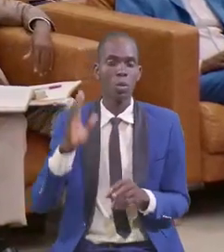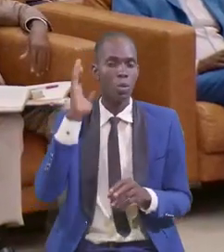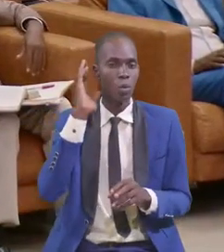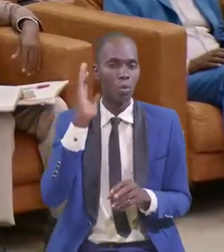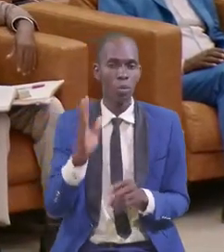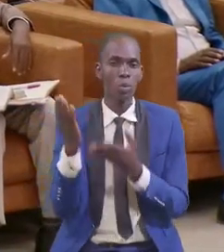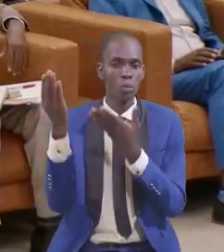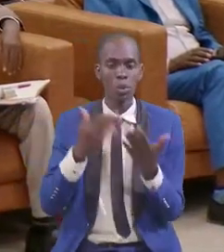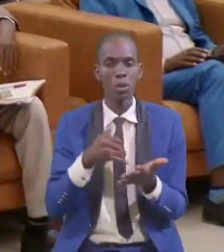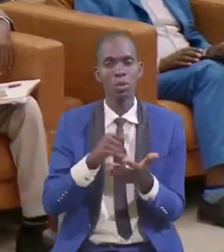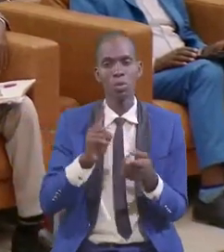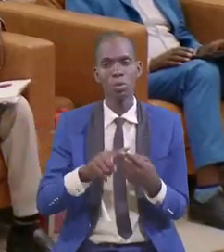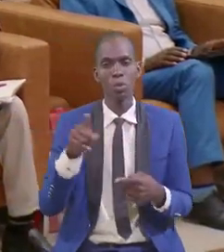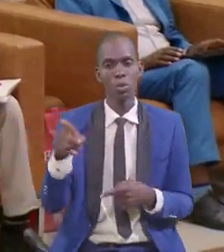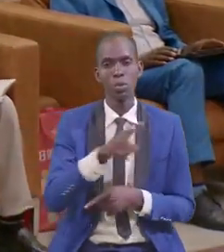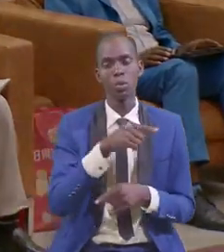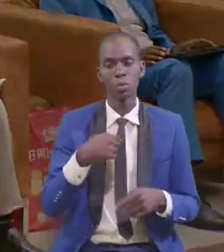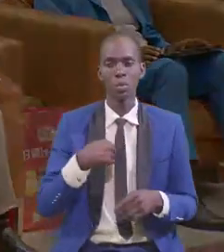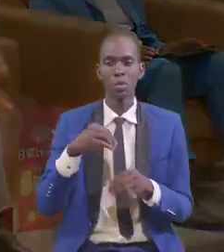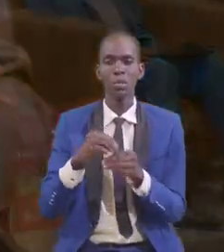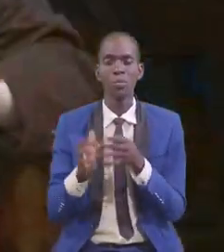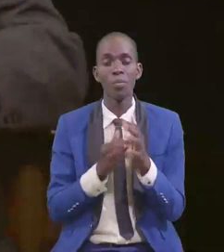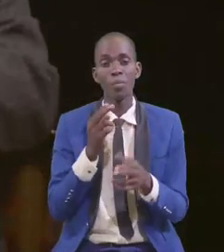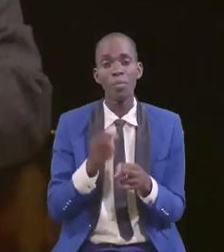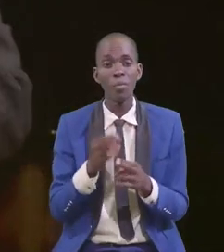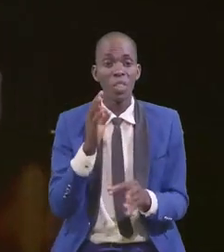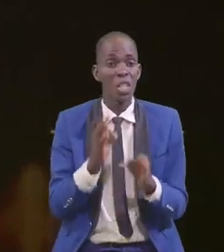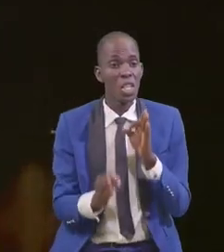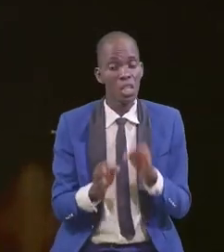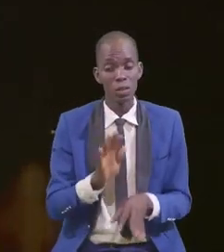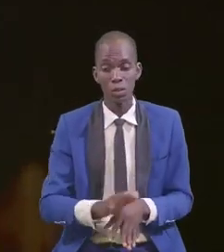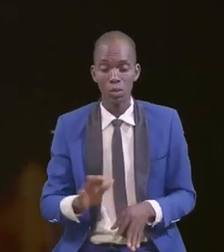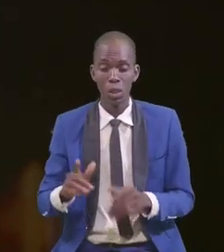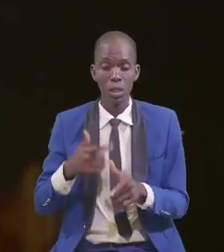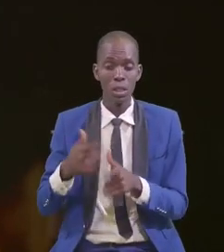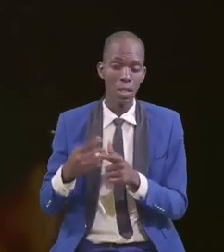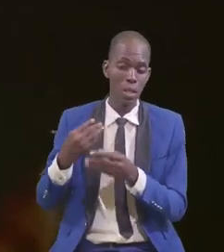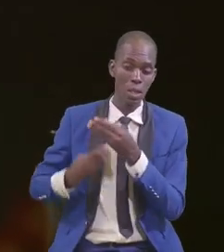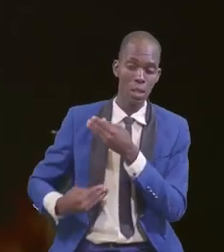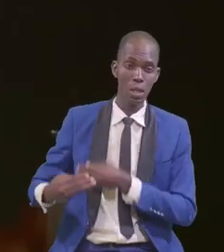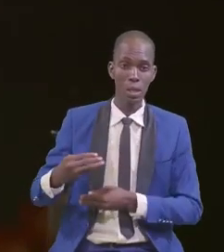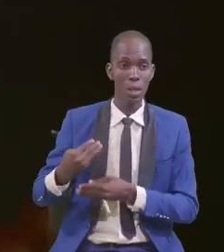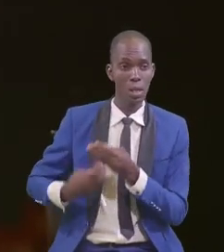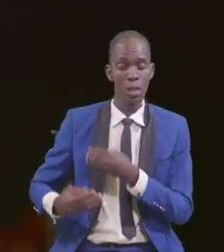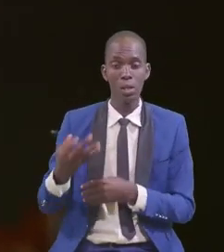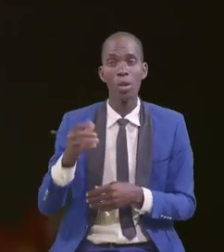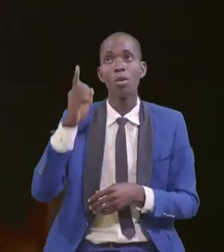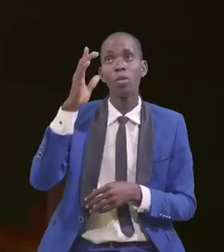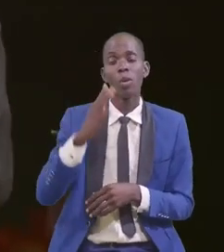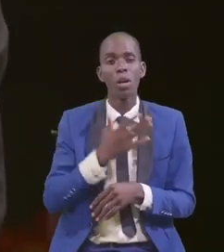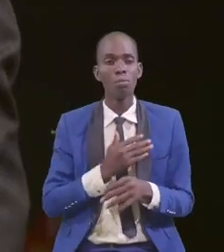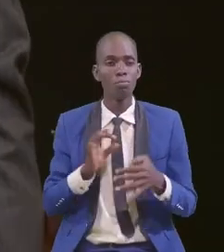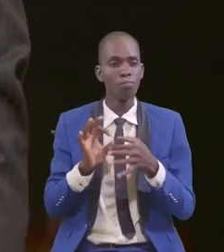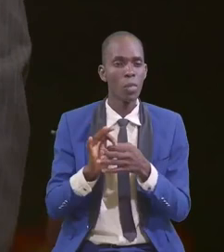way. And it says, eat children, then heirs, heirs of God, and joint heirs with